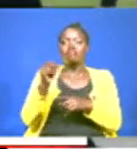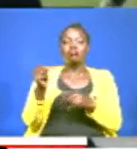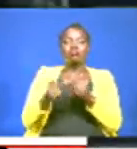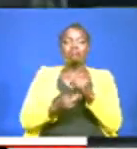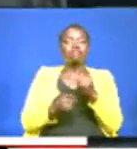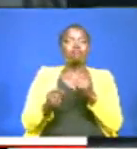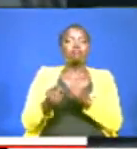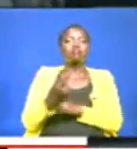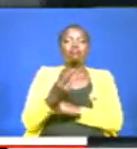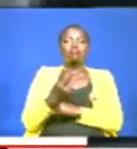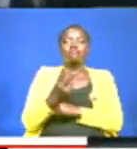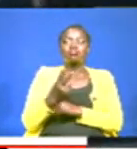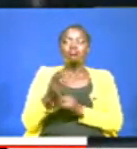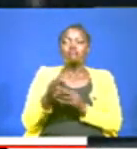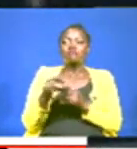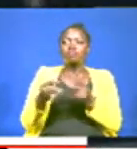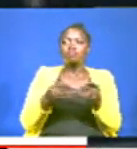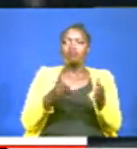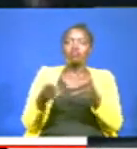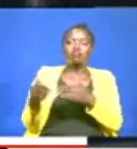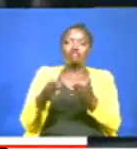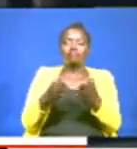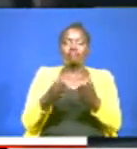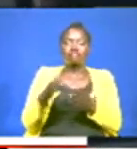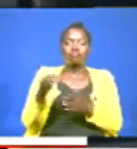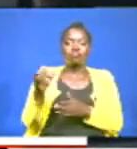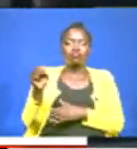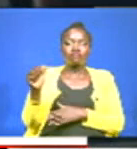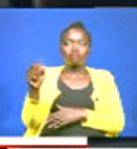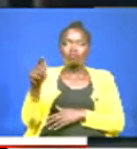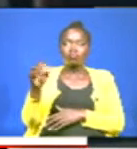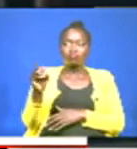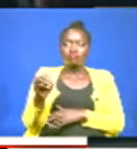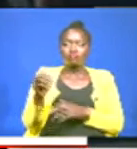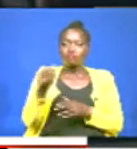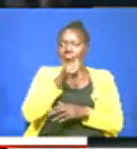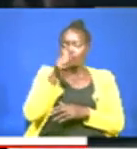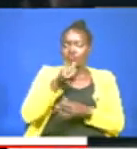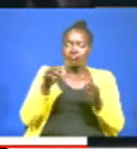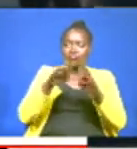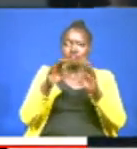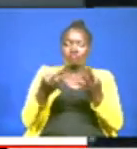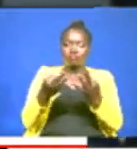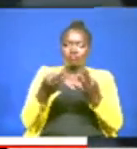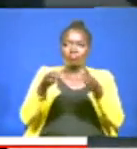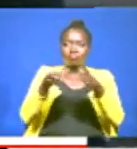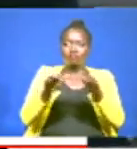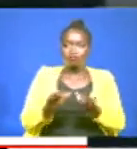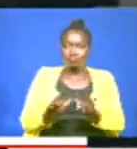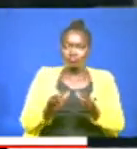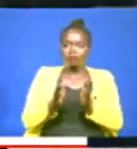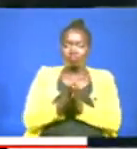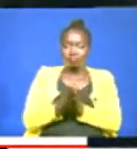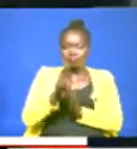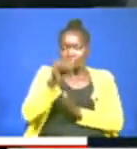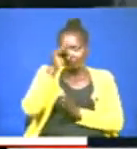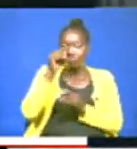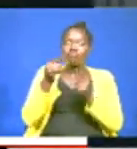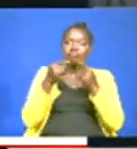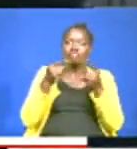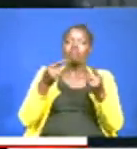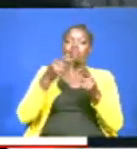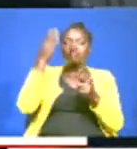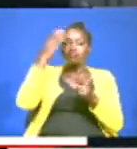be a procession through the streets of Santos to a private family burial on Tuesday. Brazil's government declared 3 days